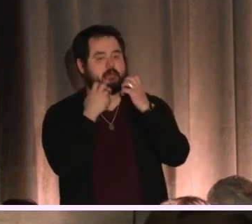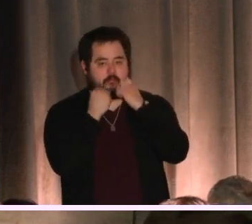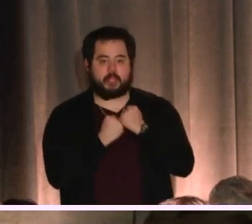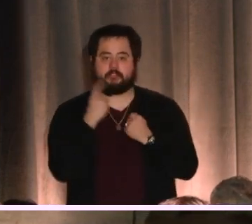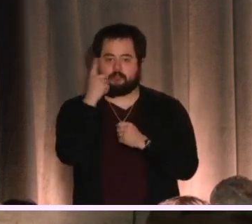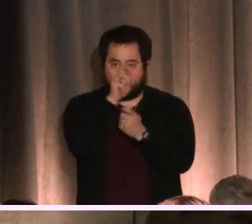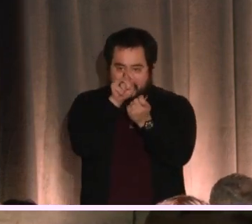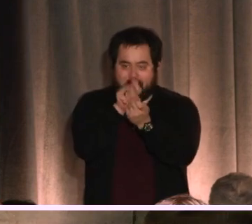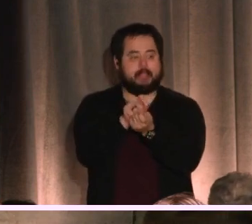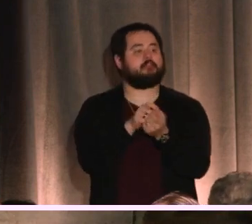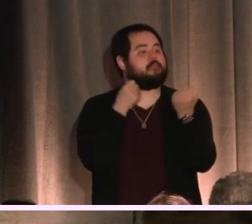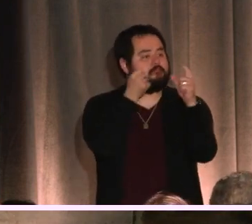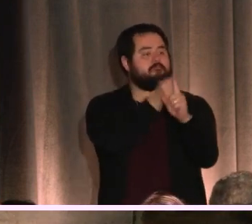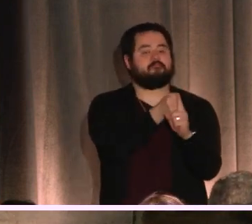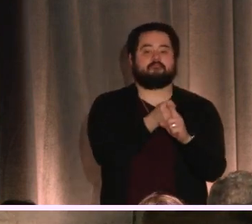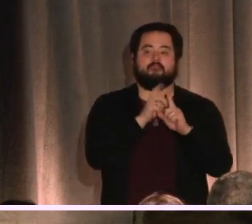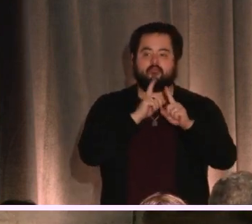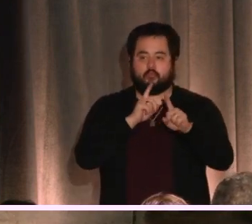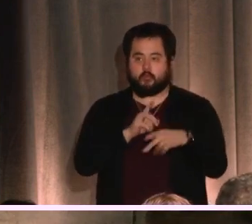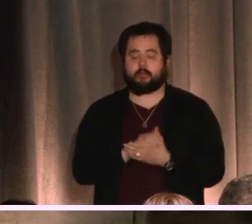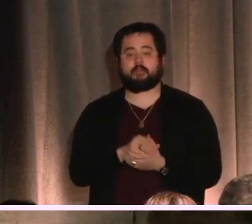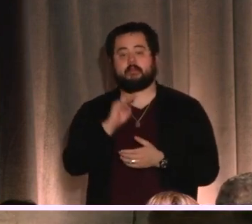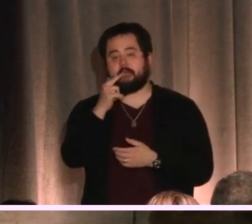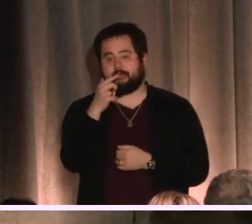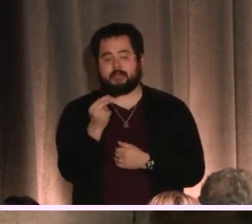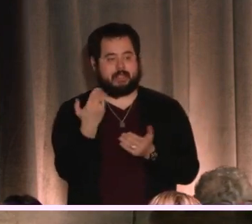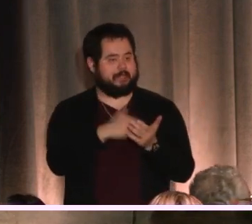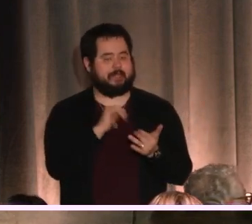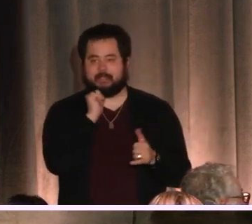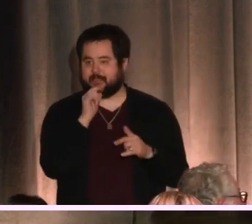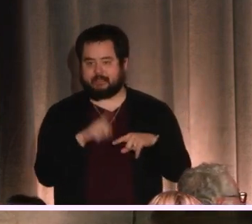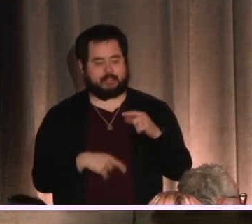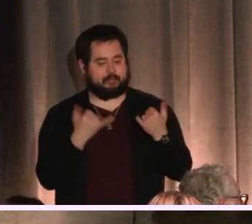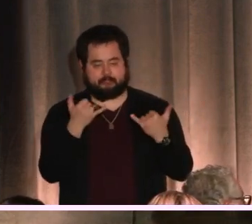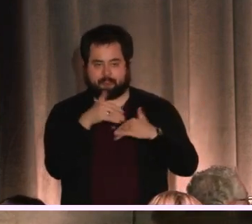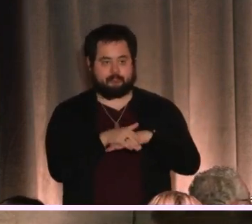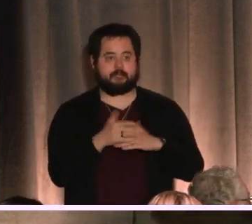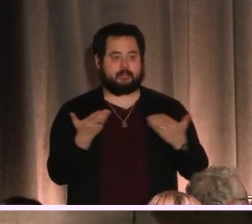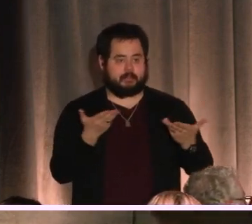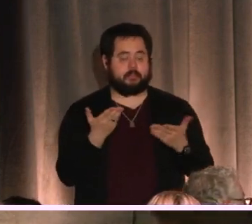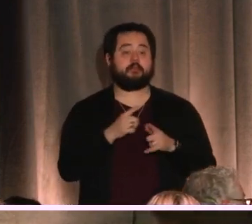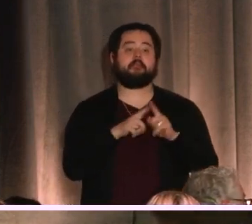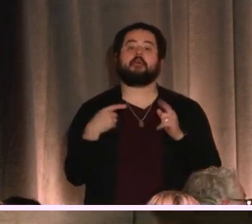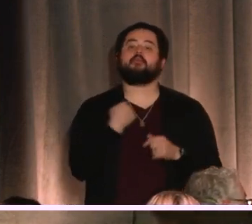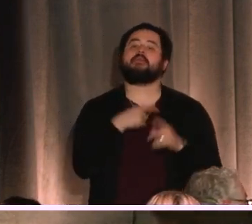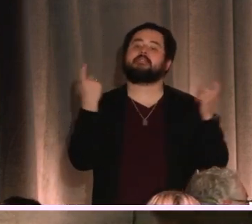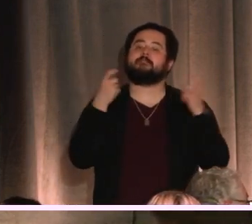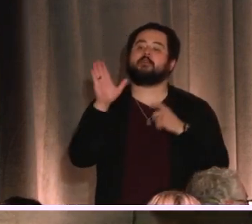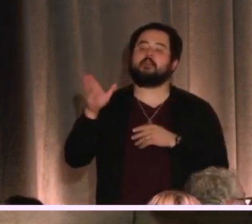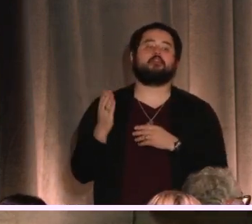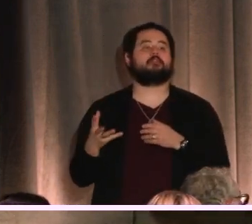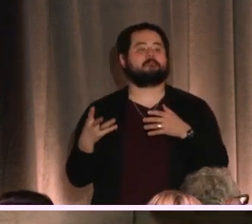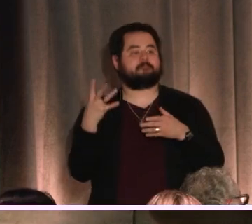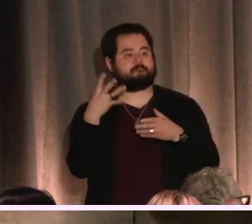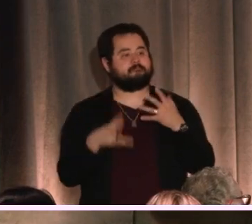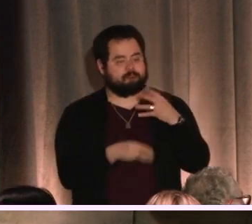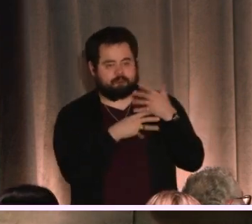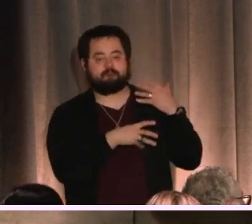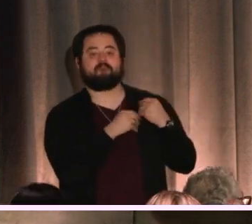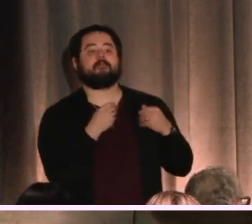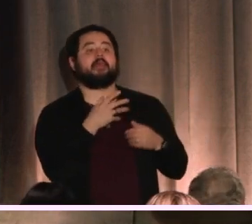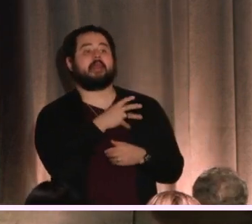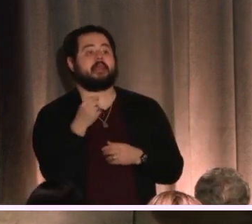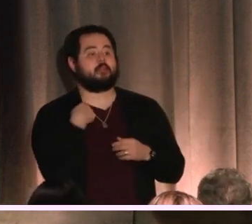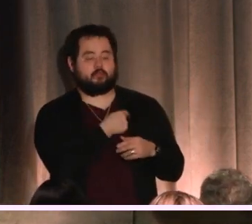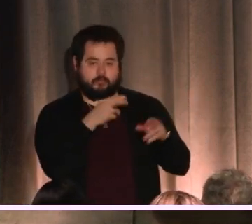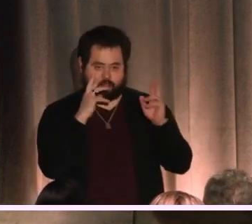impactful reporting. While Megan cannot be with us today, we celebrate her outstanding contributions and proudly recognize her as this year's Yvonne